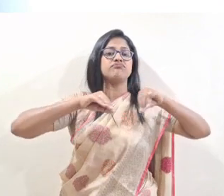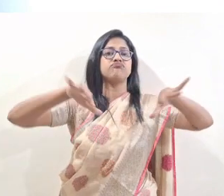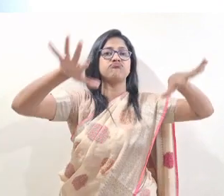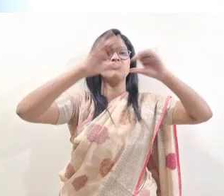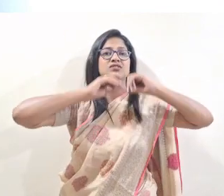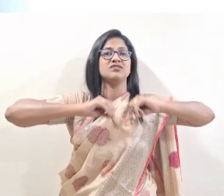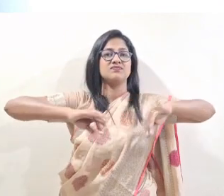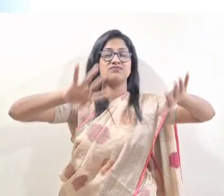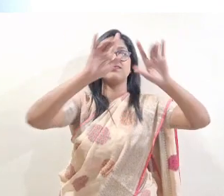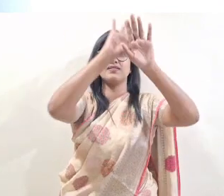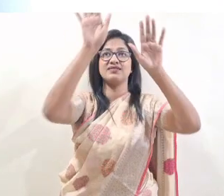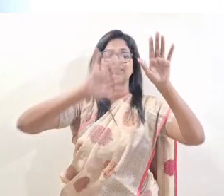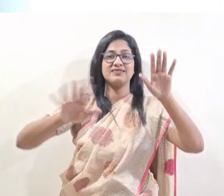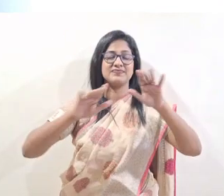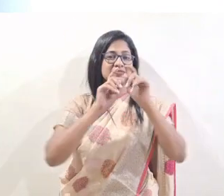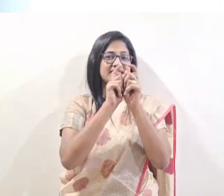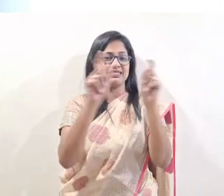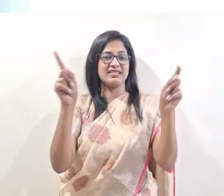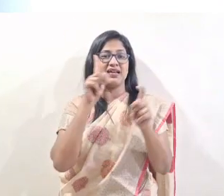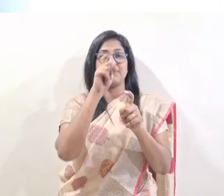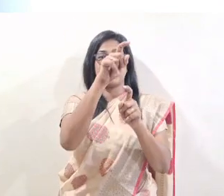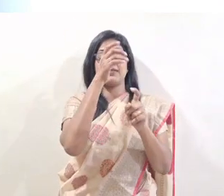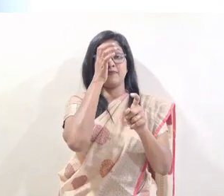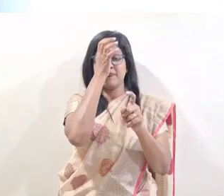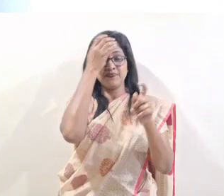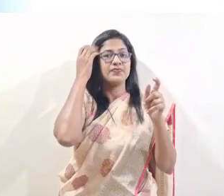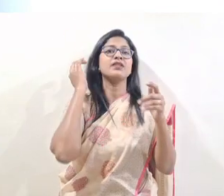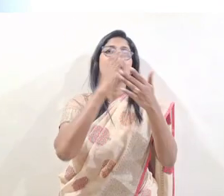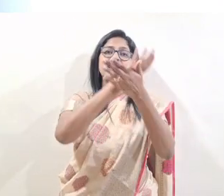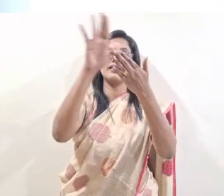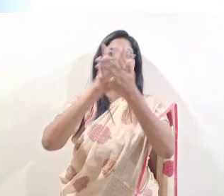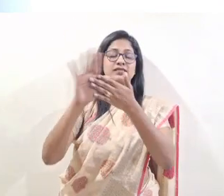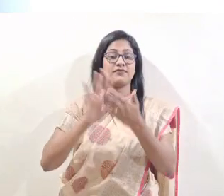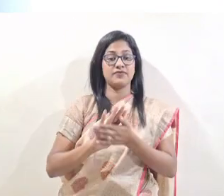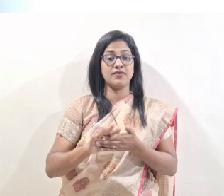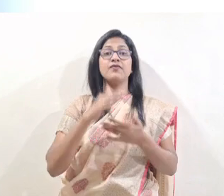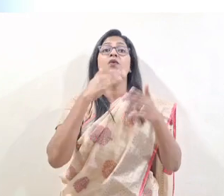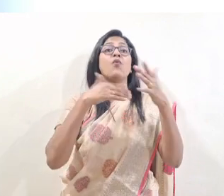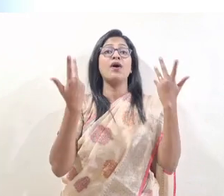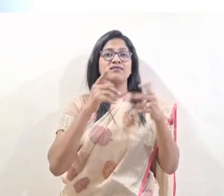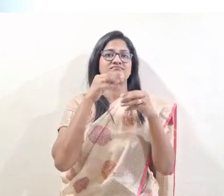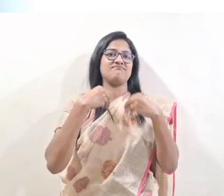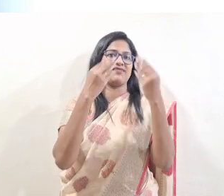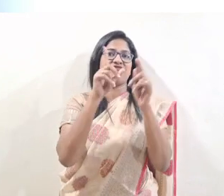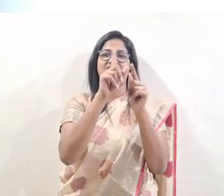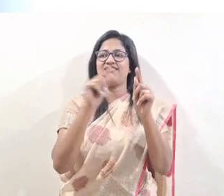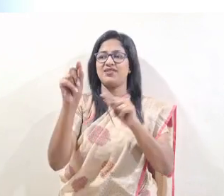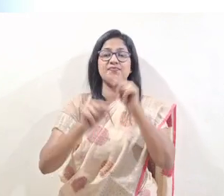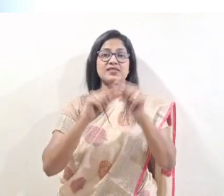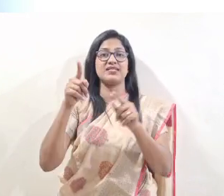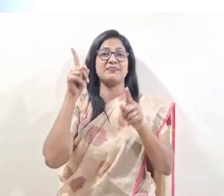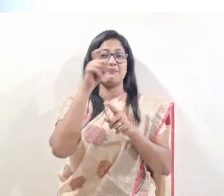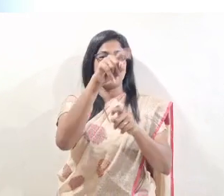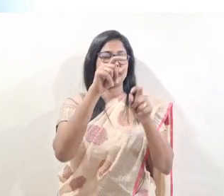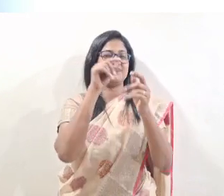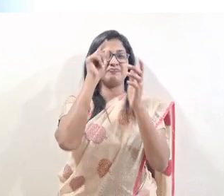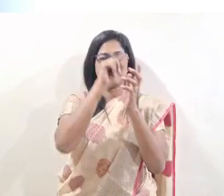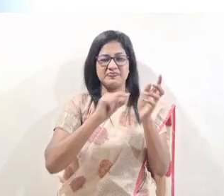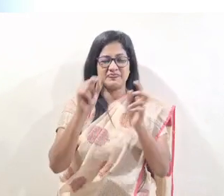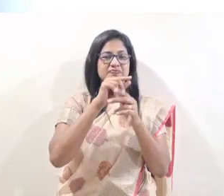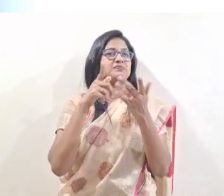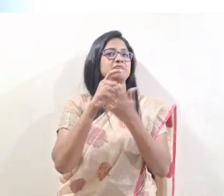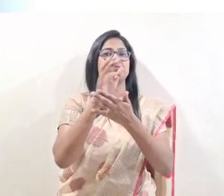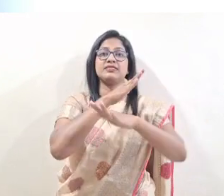cleans the entire filters also wherever bacterial traces are there. So that's a 100% elimination of the bacteria is also